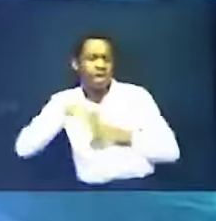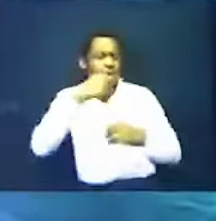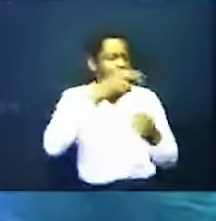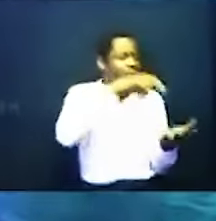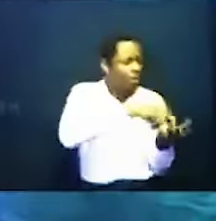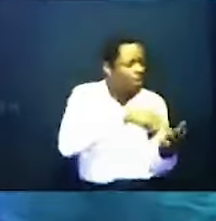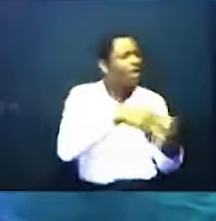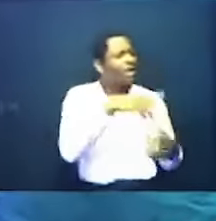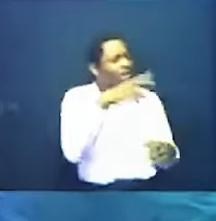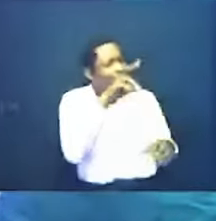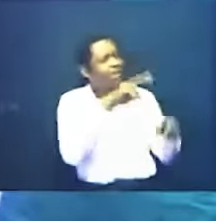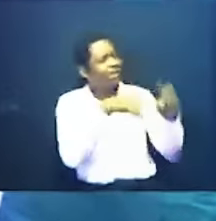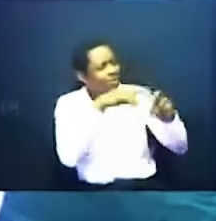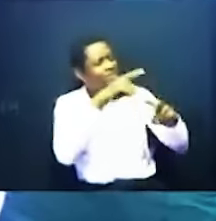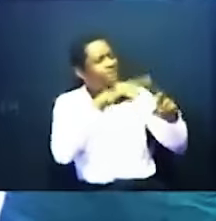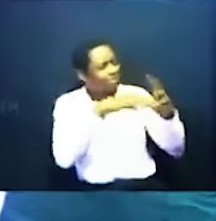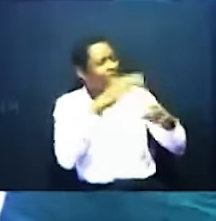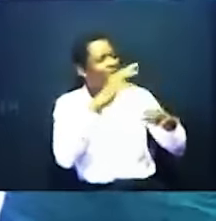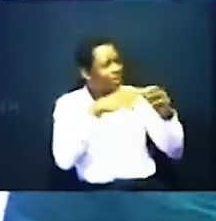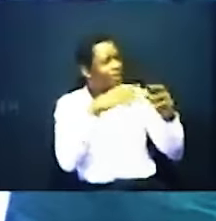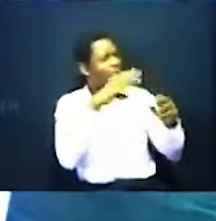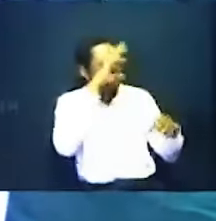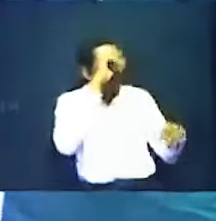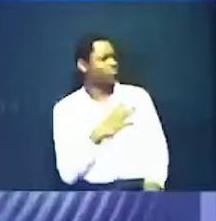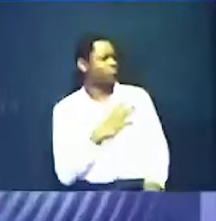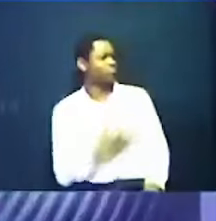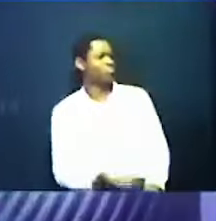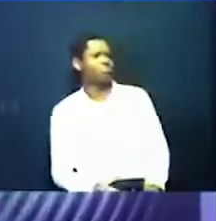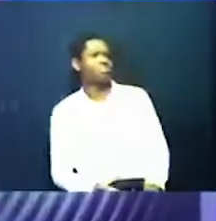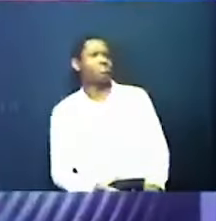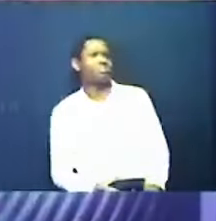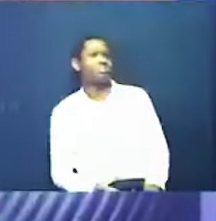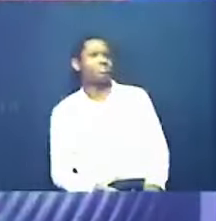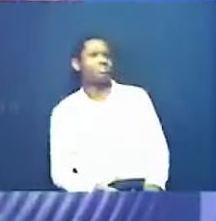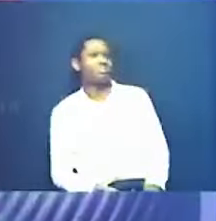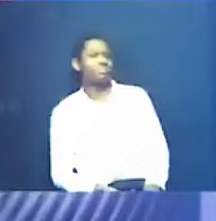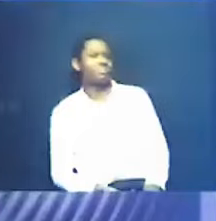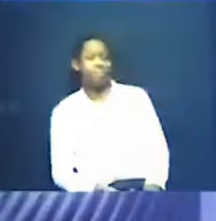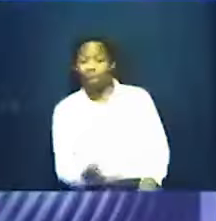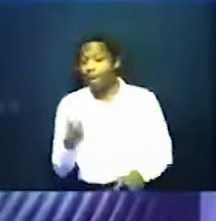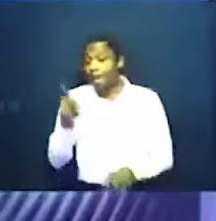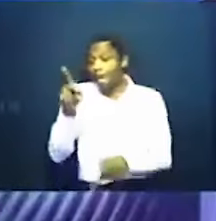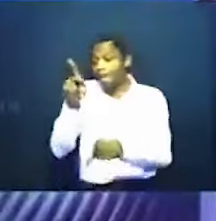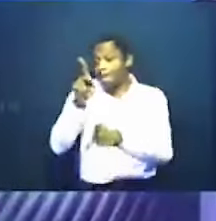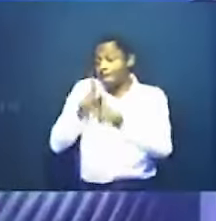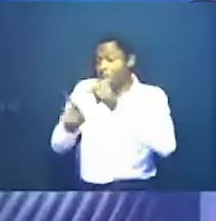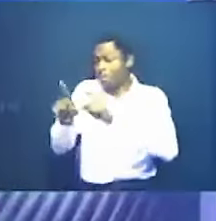not, you're barn, you're shed down for no, you're near general. So people do not see God.